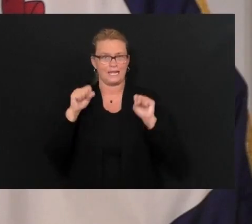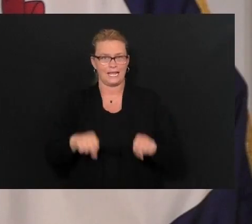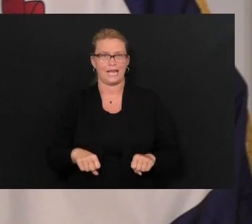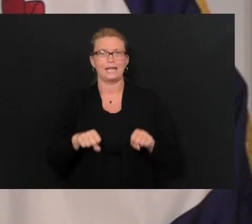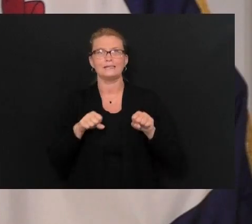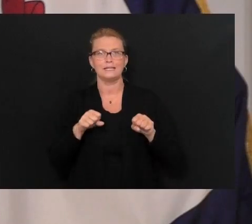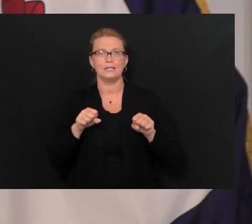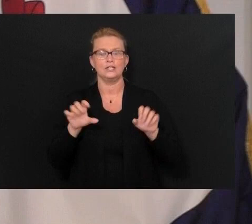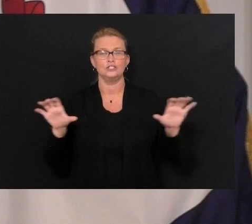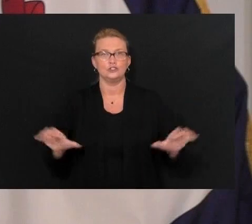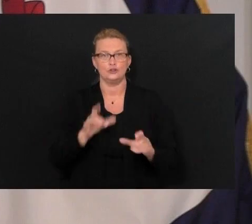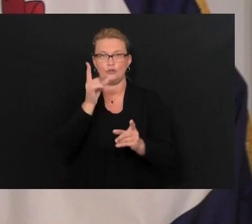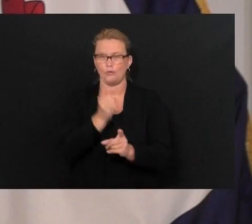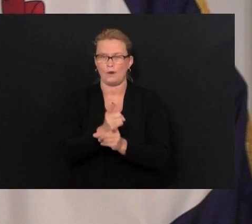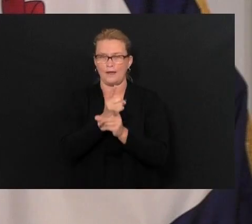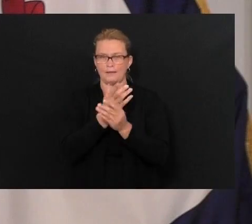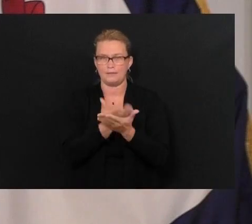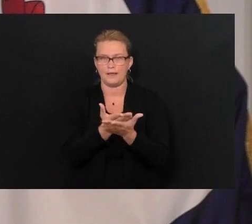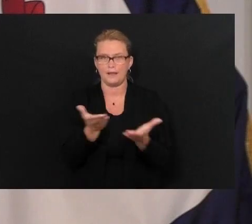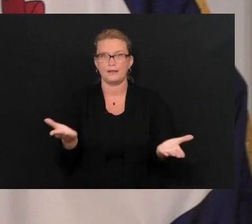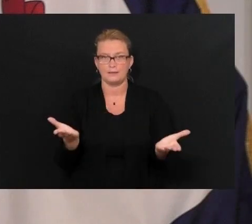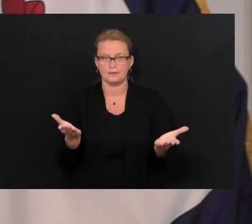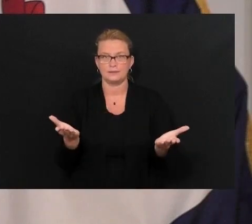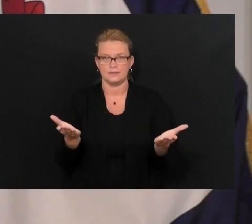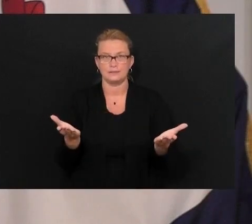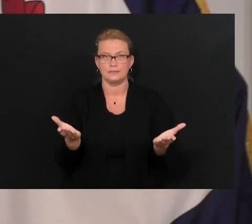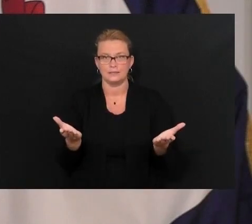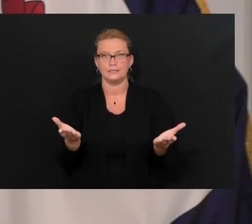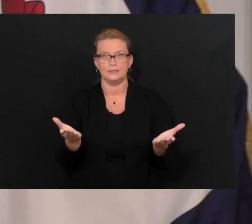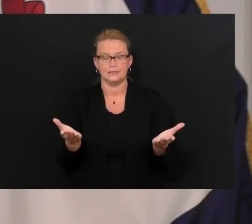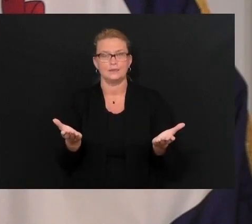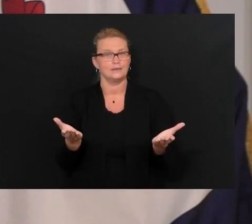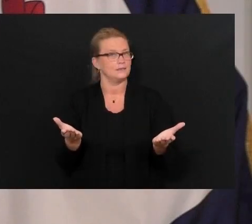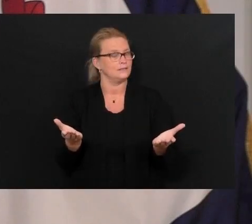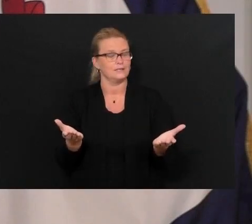make the right moves on this board that is absolutely,